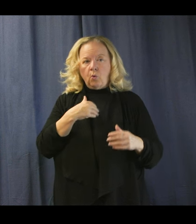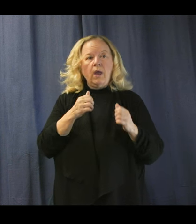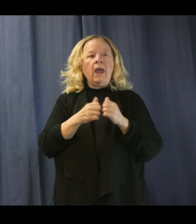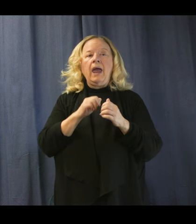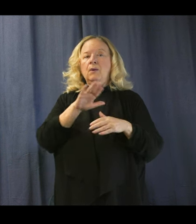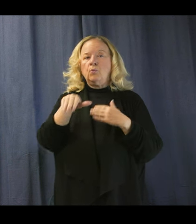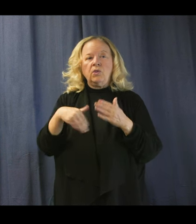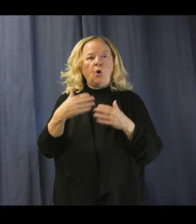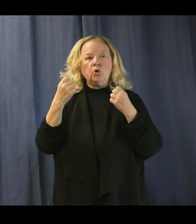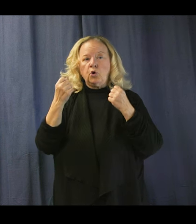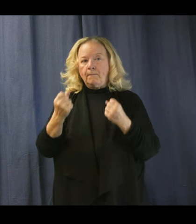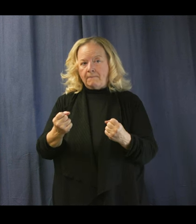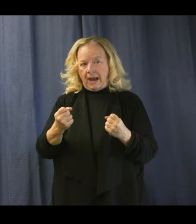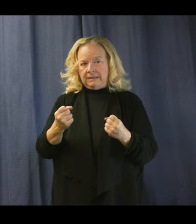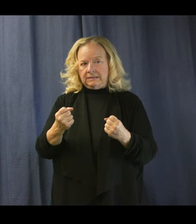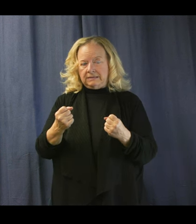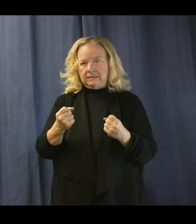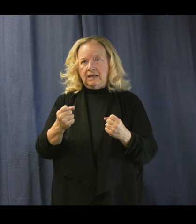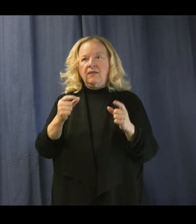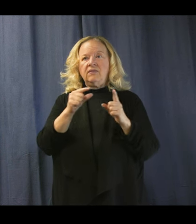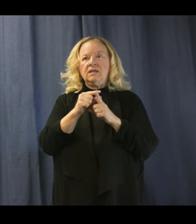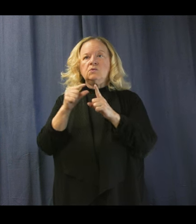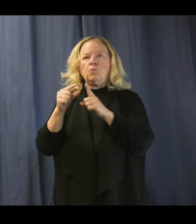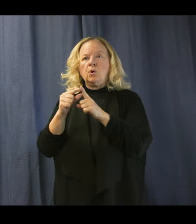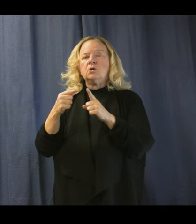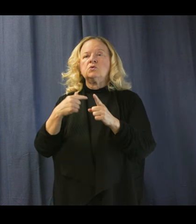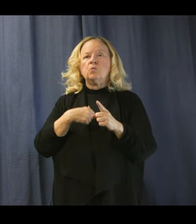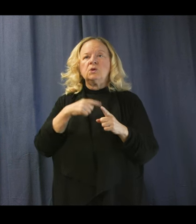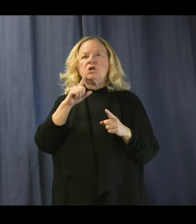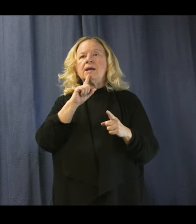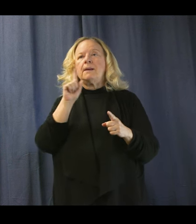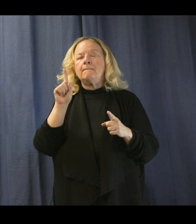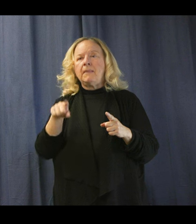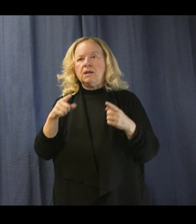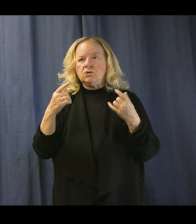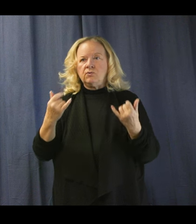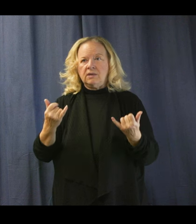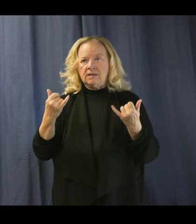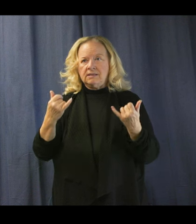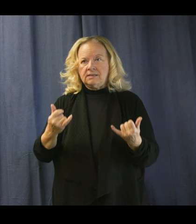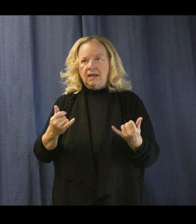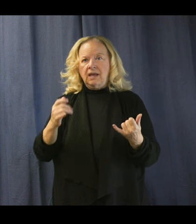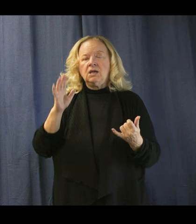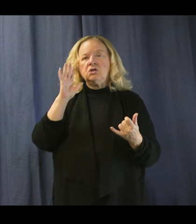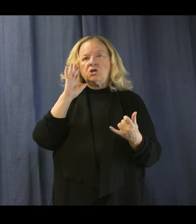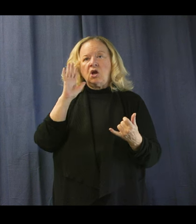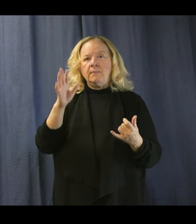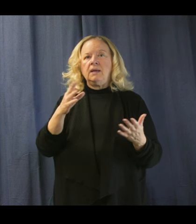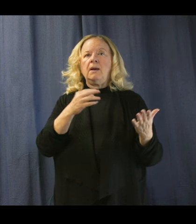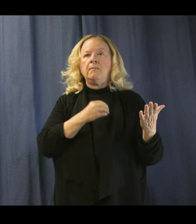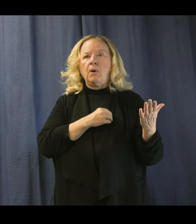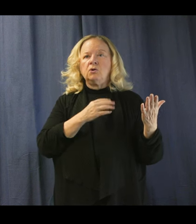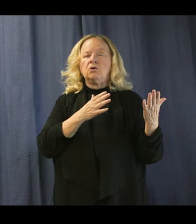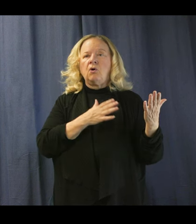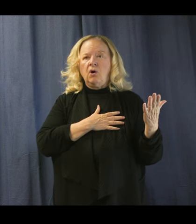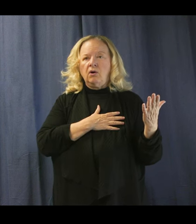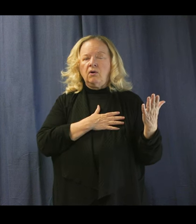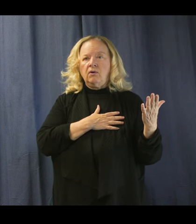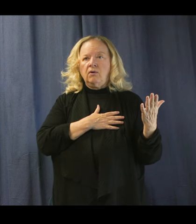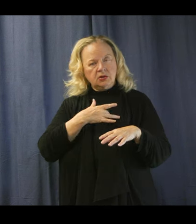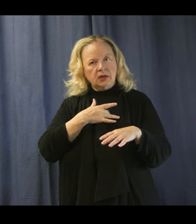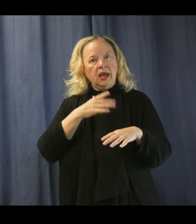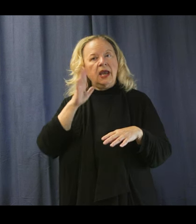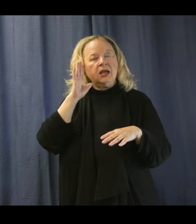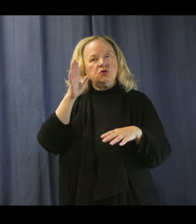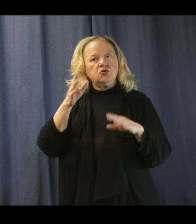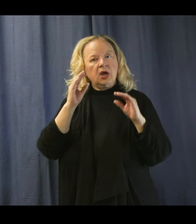your soul, and with all your might. And these words which I command you this day shall be upon your